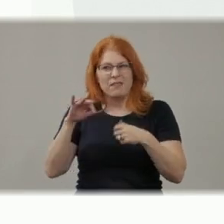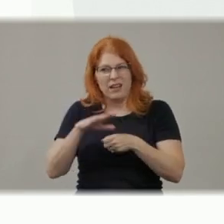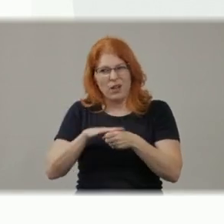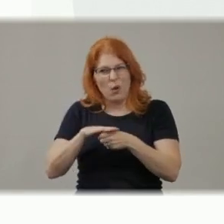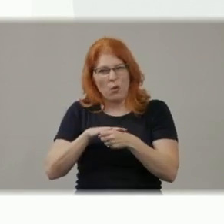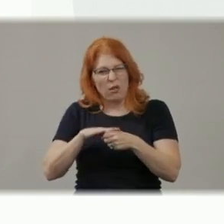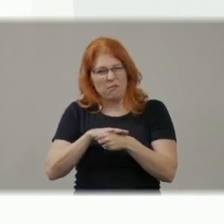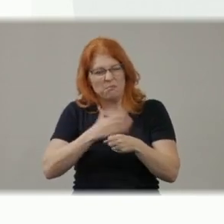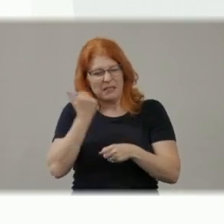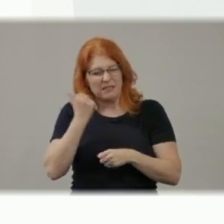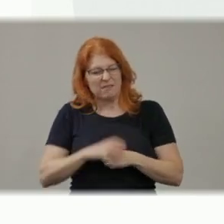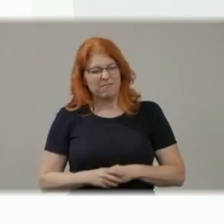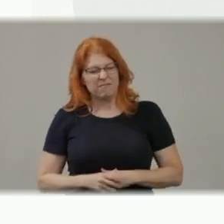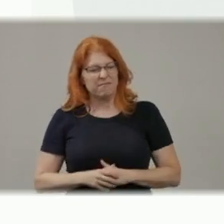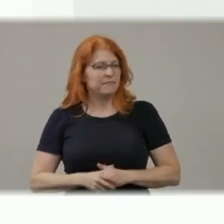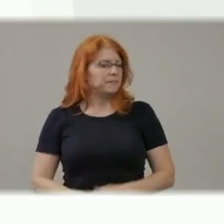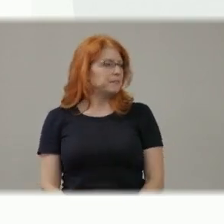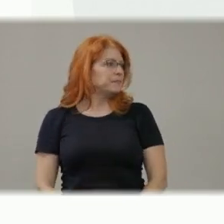level.